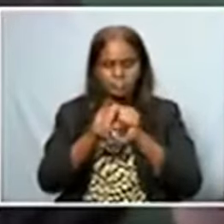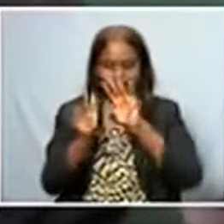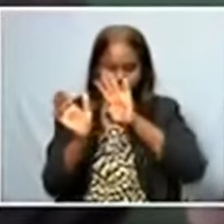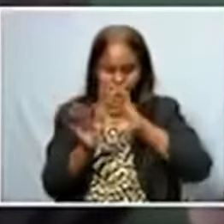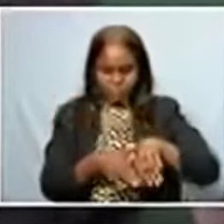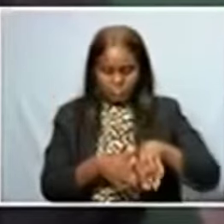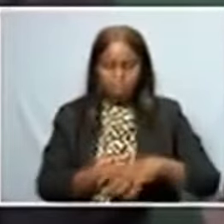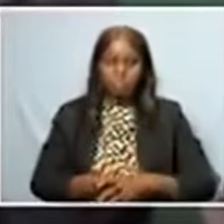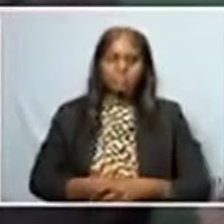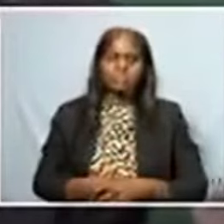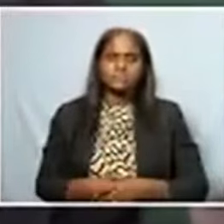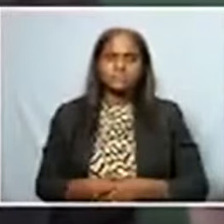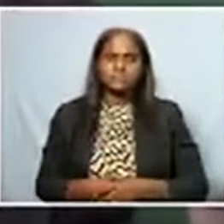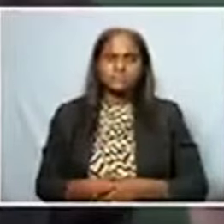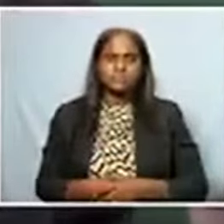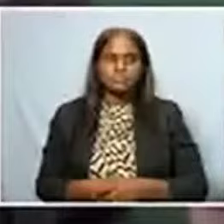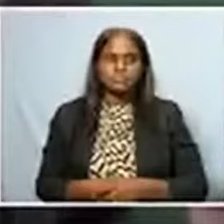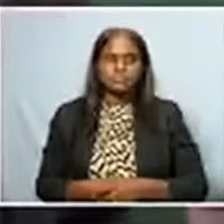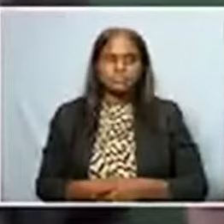falls off.